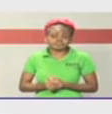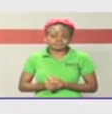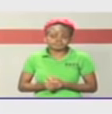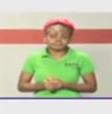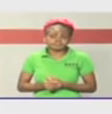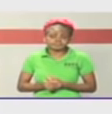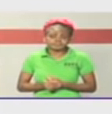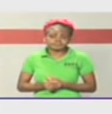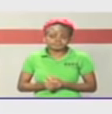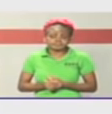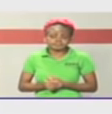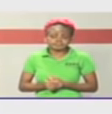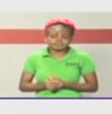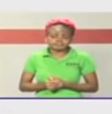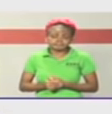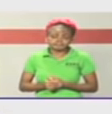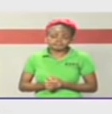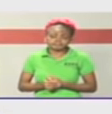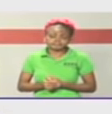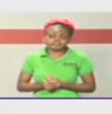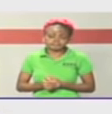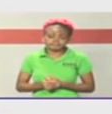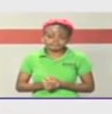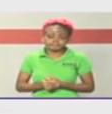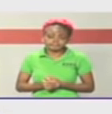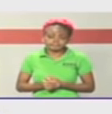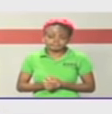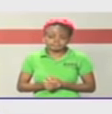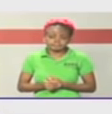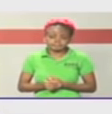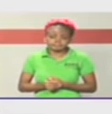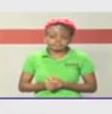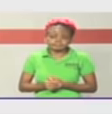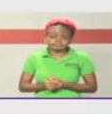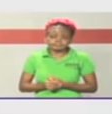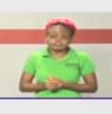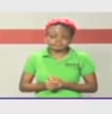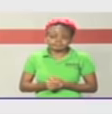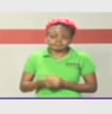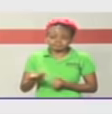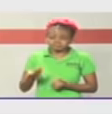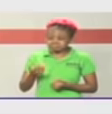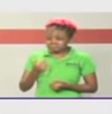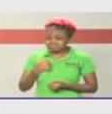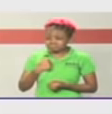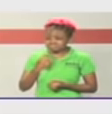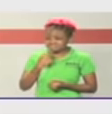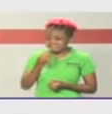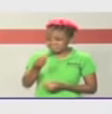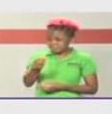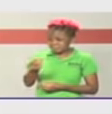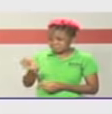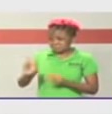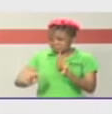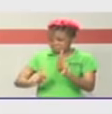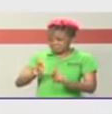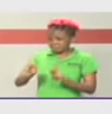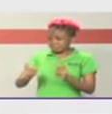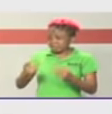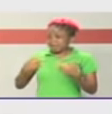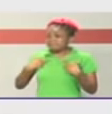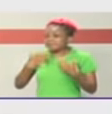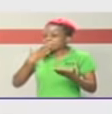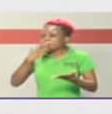statements about rather few adverse drug reactions being